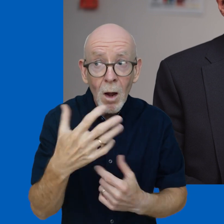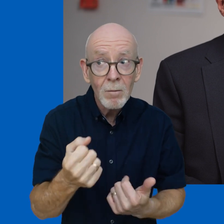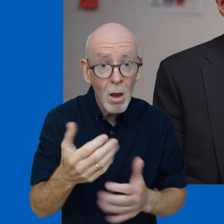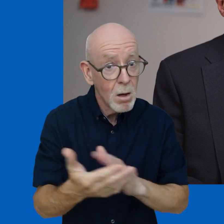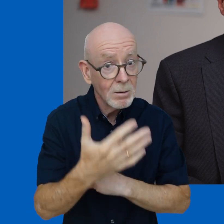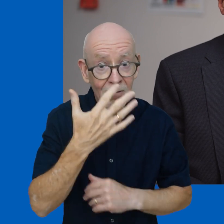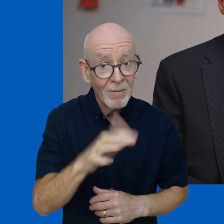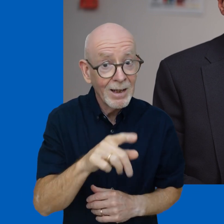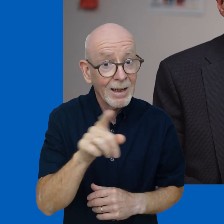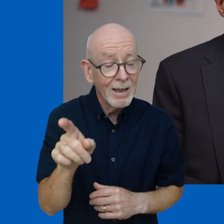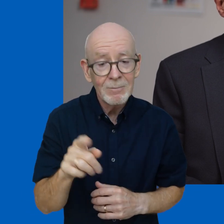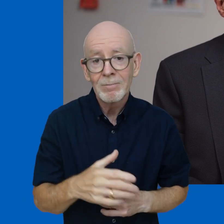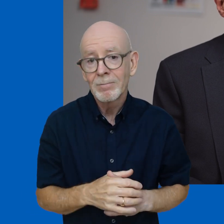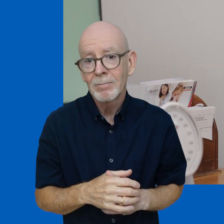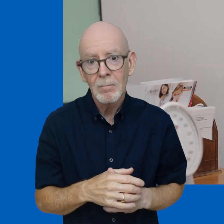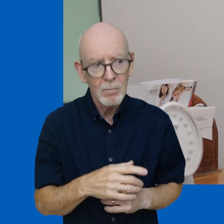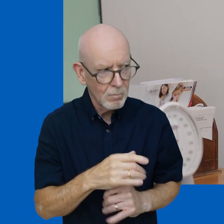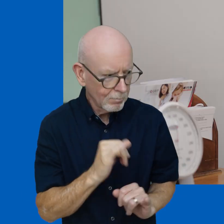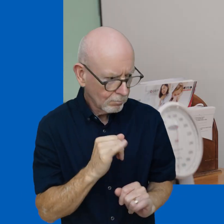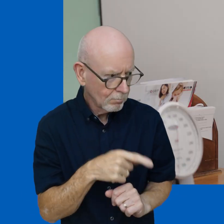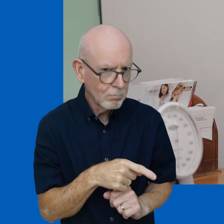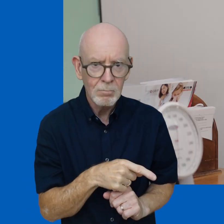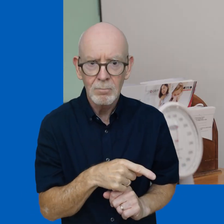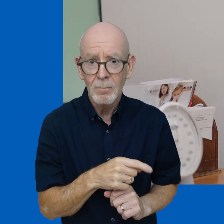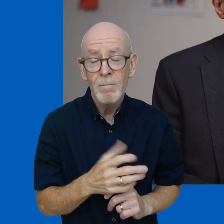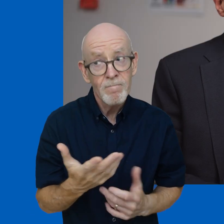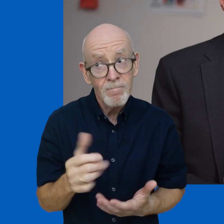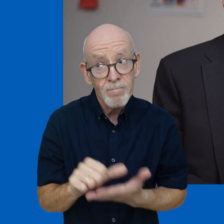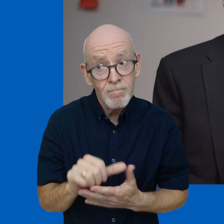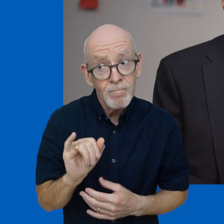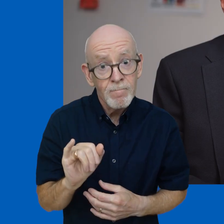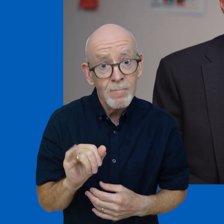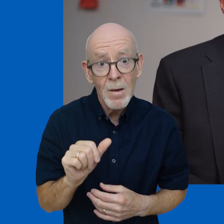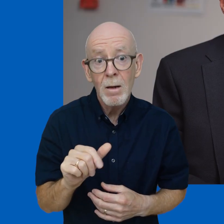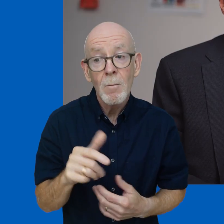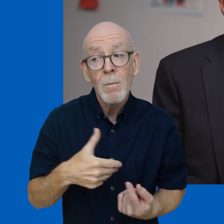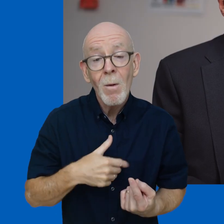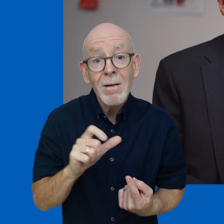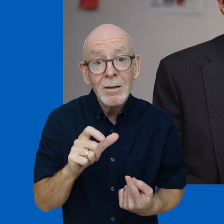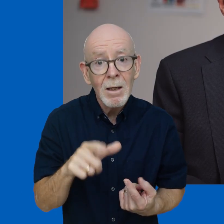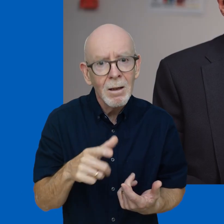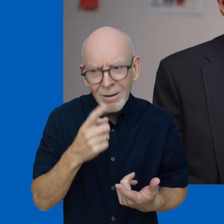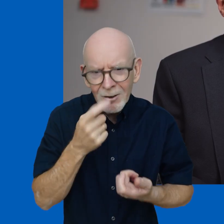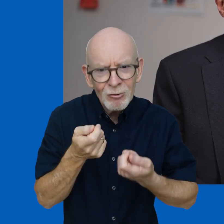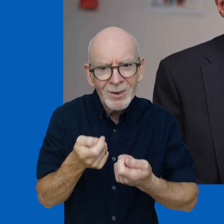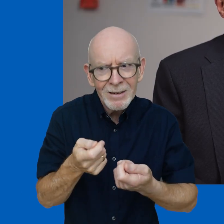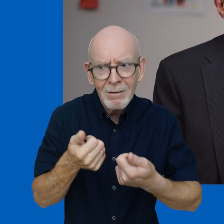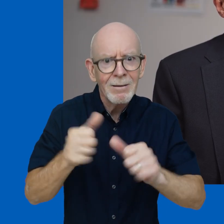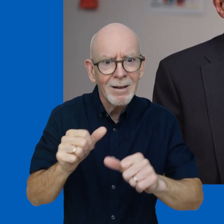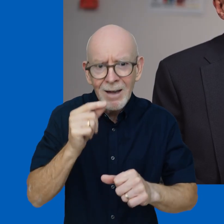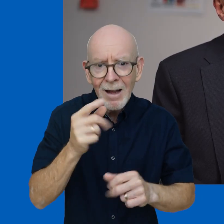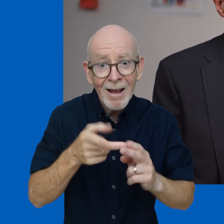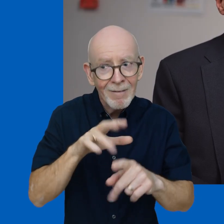being diagnosed in those under 50. Oh, that is serious. Yes, it is. But bowel cancer is treatable and